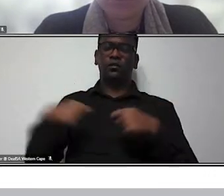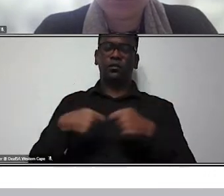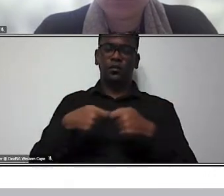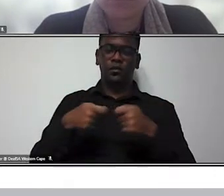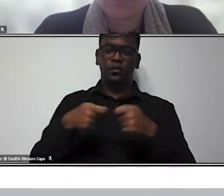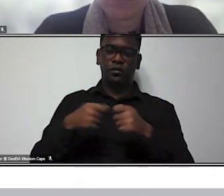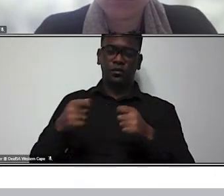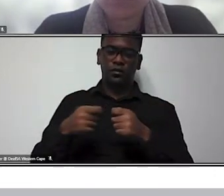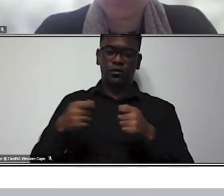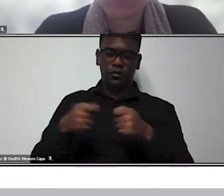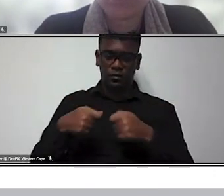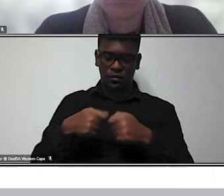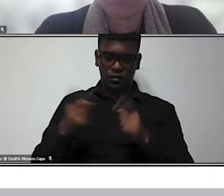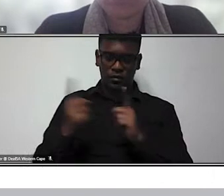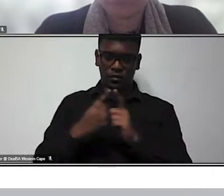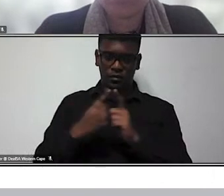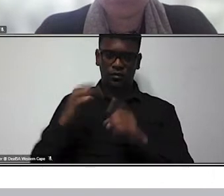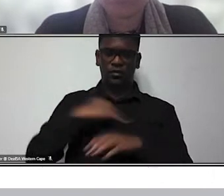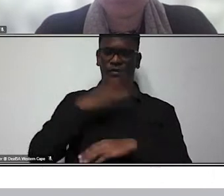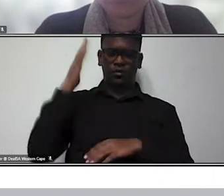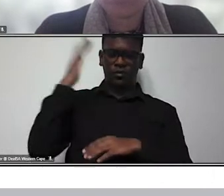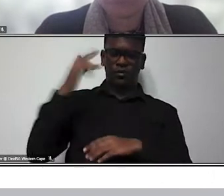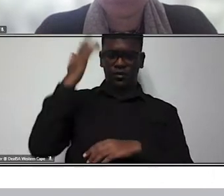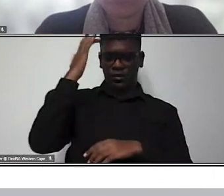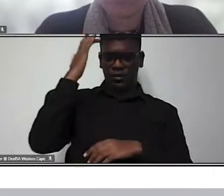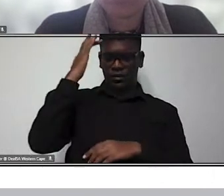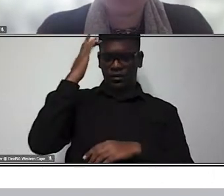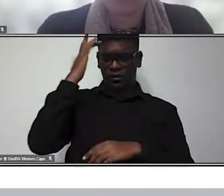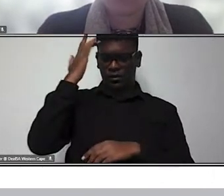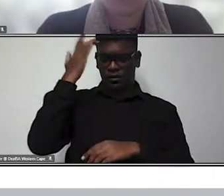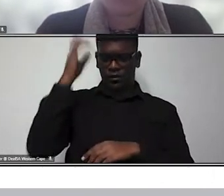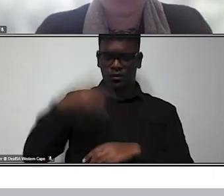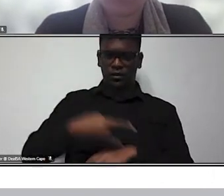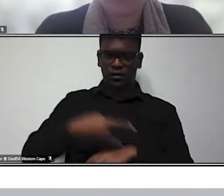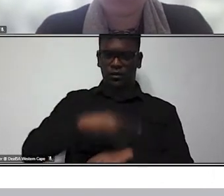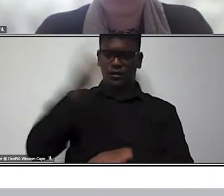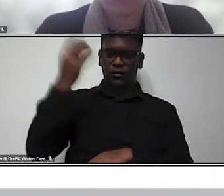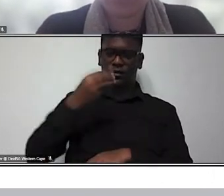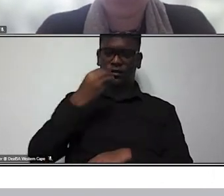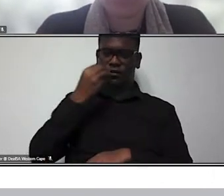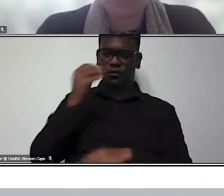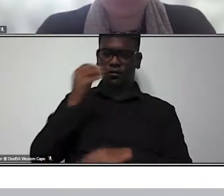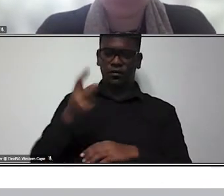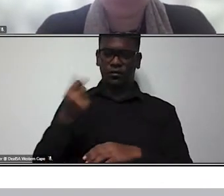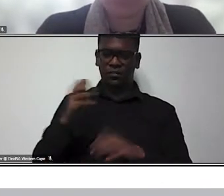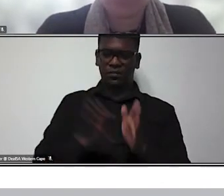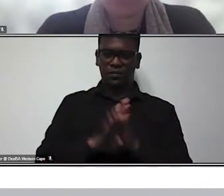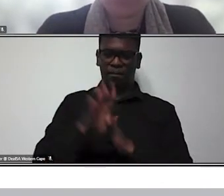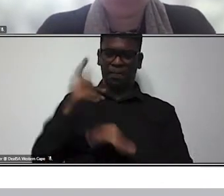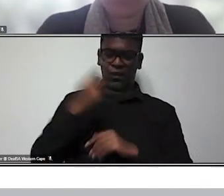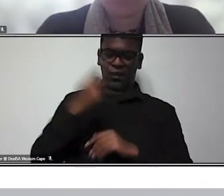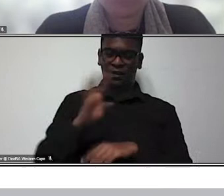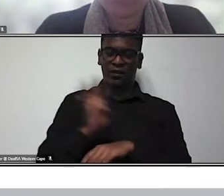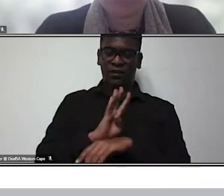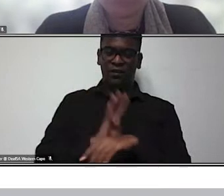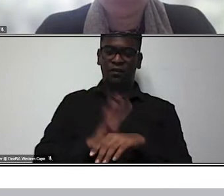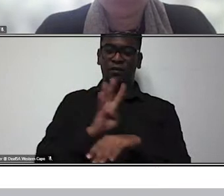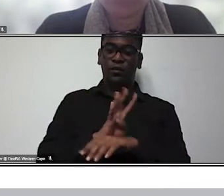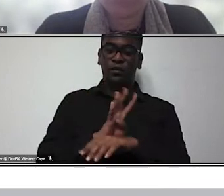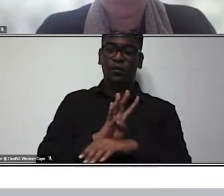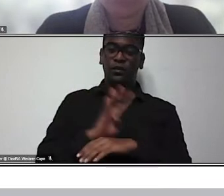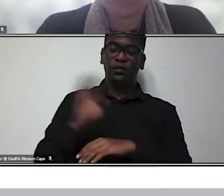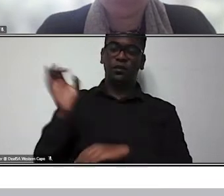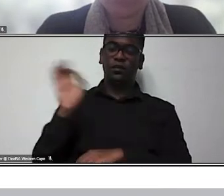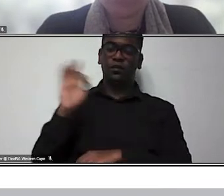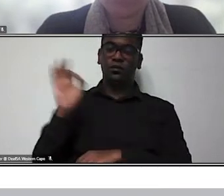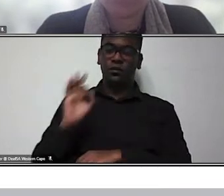already struggling with the high food inflation. I think the latest figure I saw was a 14% year-on-year increase in